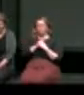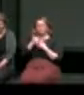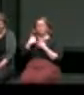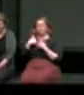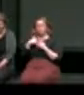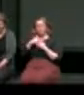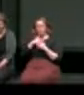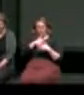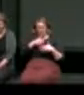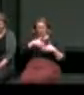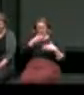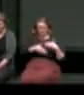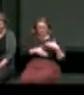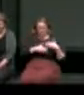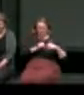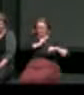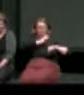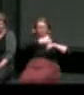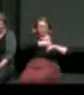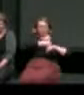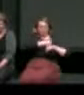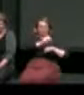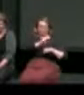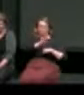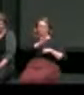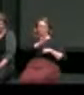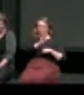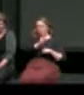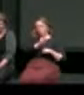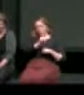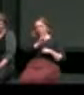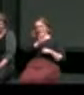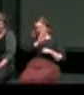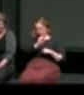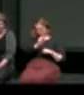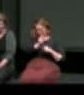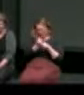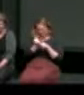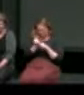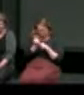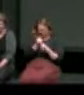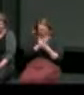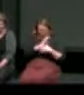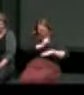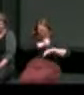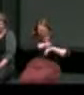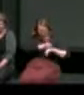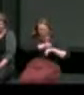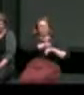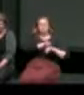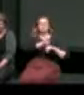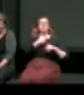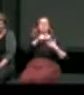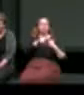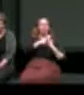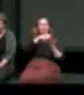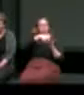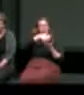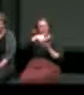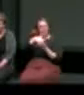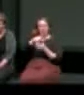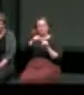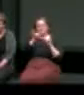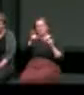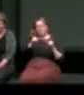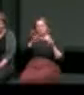we completed mobilization last year. Everything's set up. We began dredging and system shakedown as we went through in the fall of